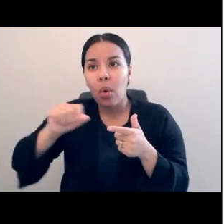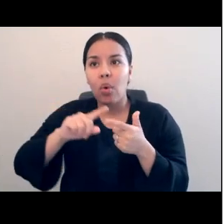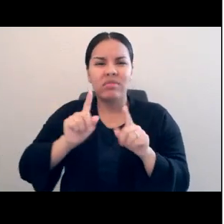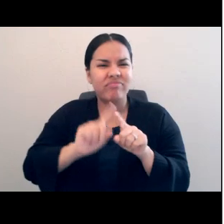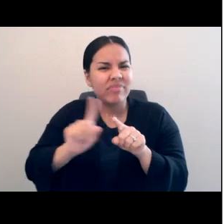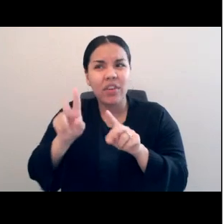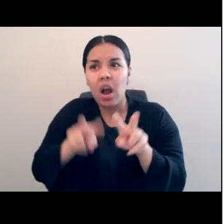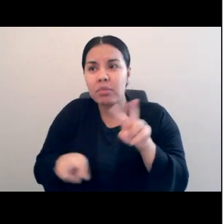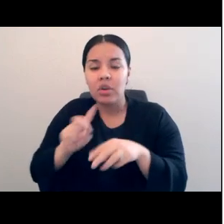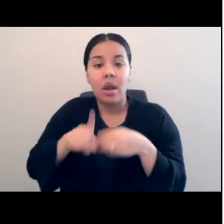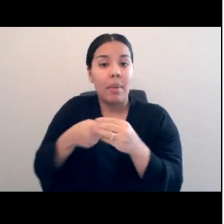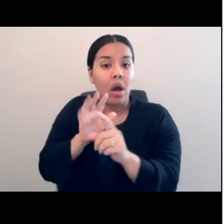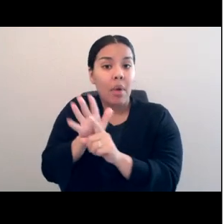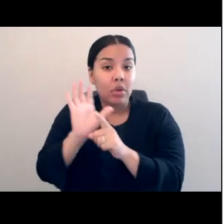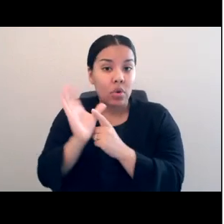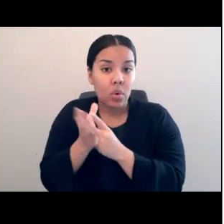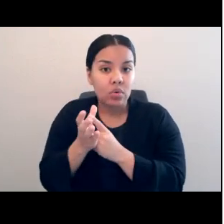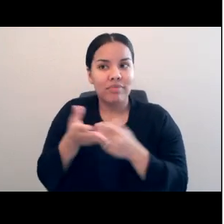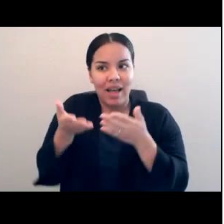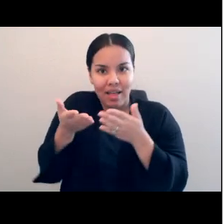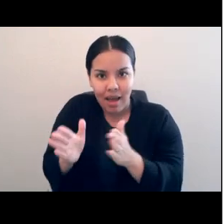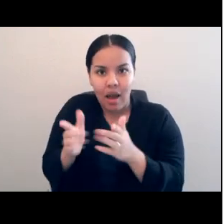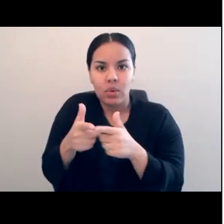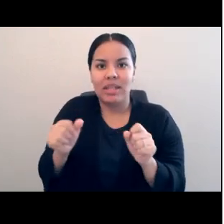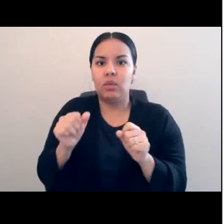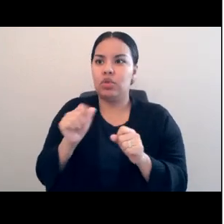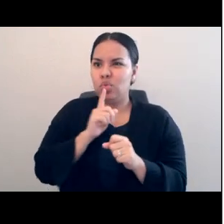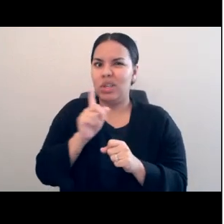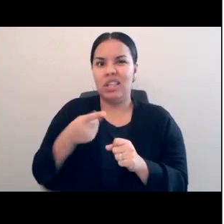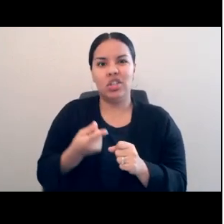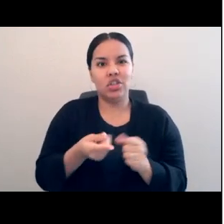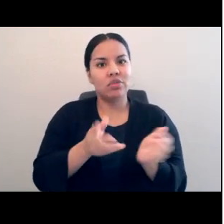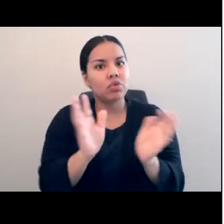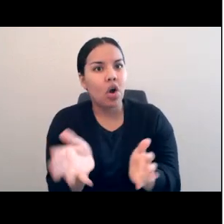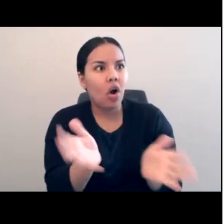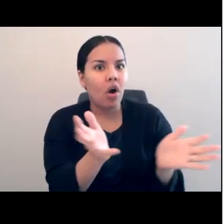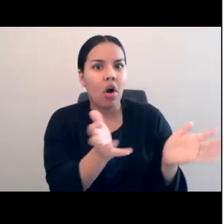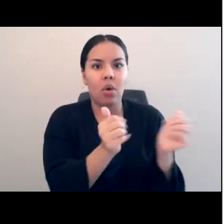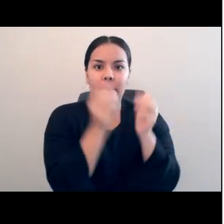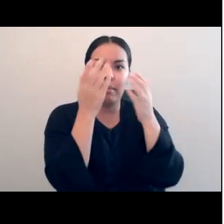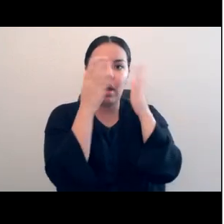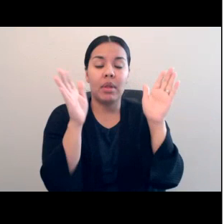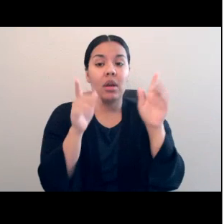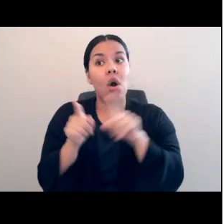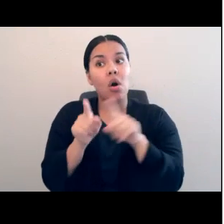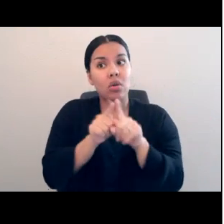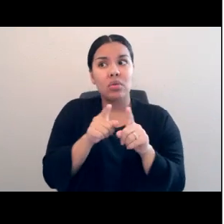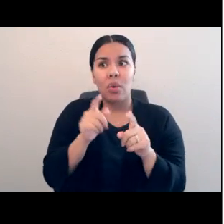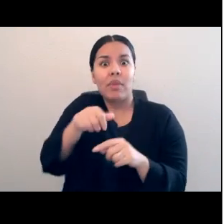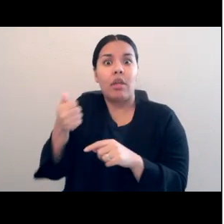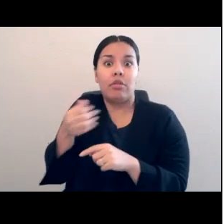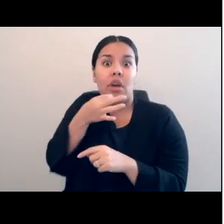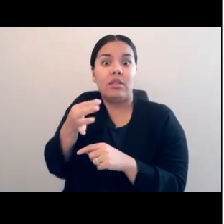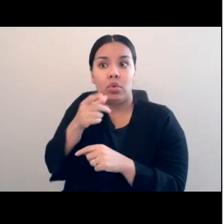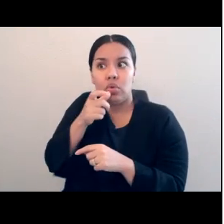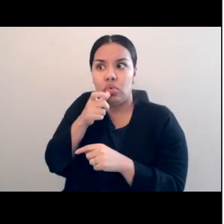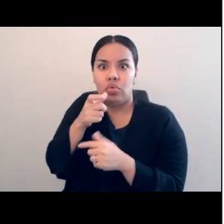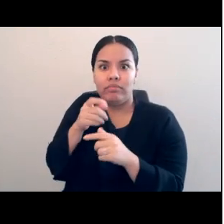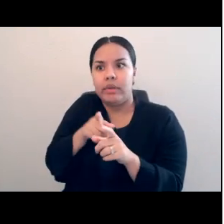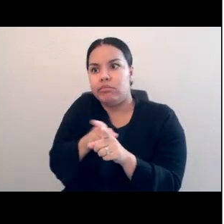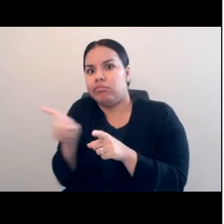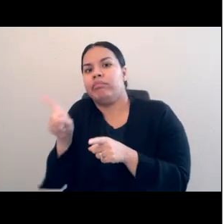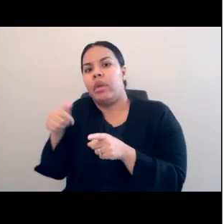and really allows linguists to just talk to the public and also other experts that are outside of our fields. So one